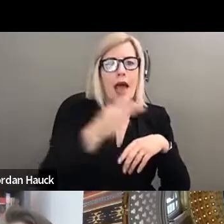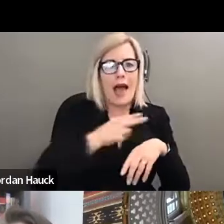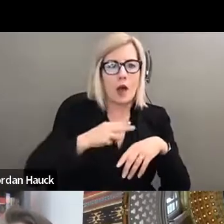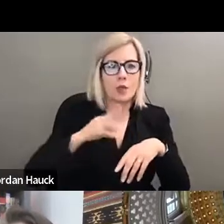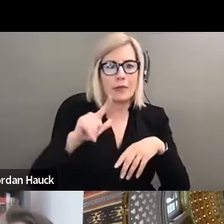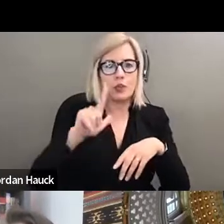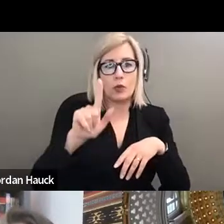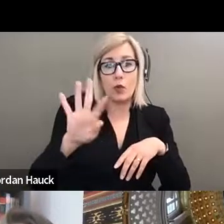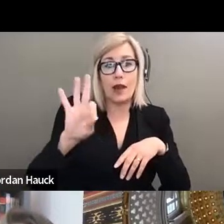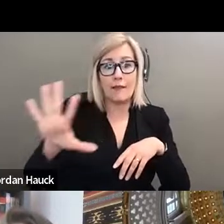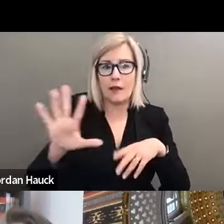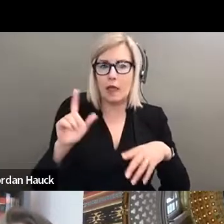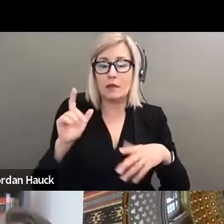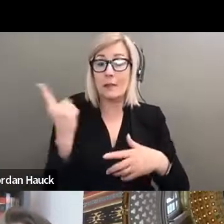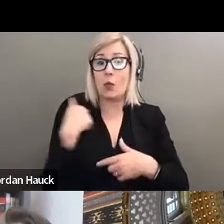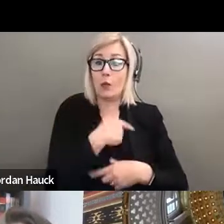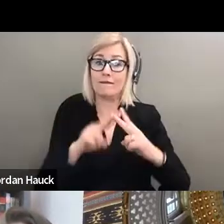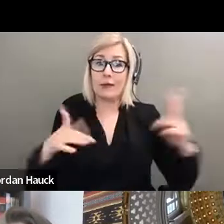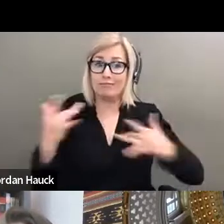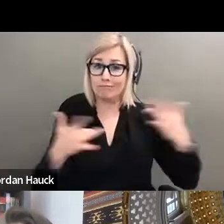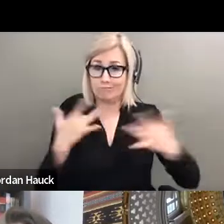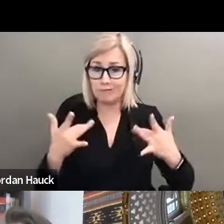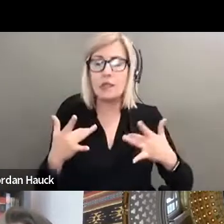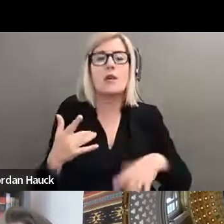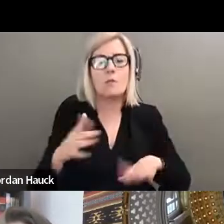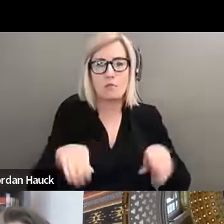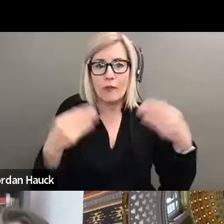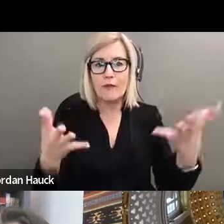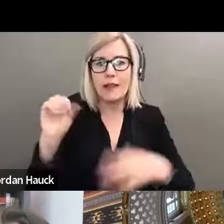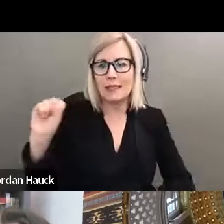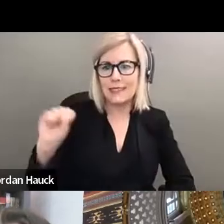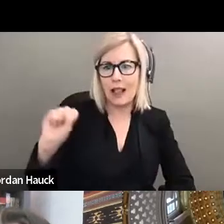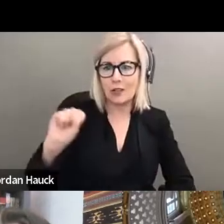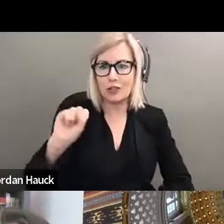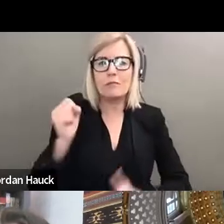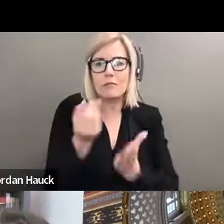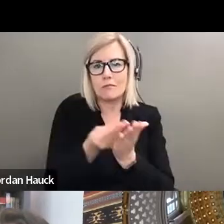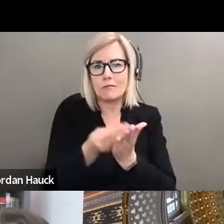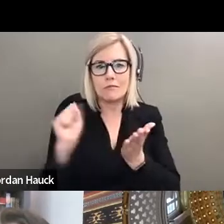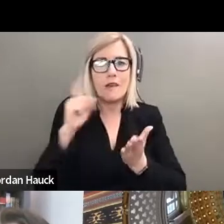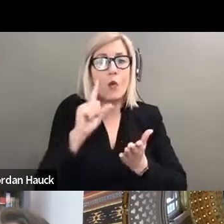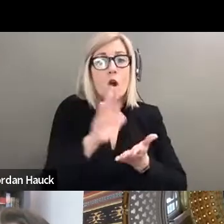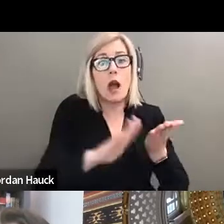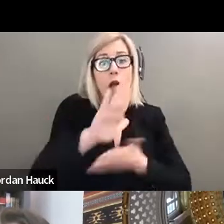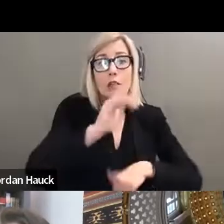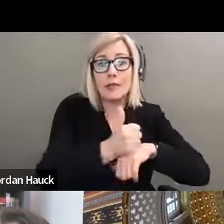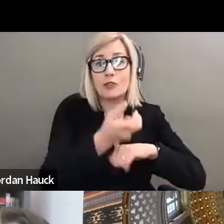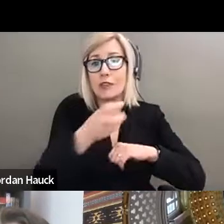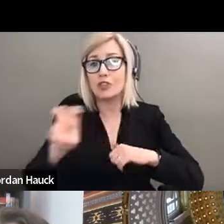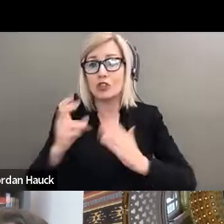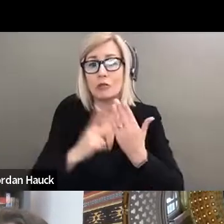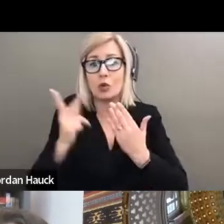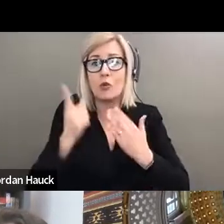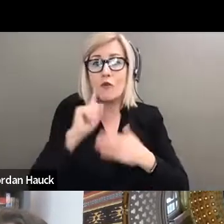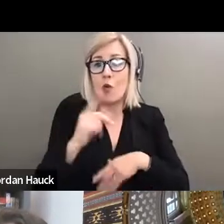is something we're really excited about. It provides scholarships for college-based transition programs